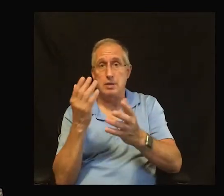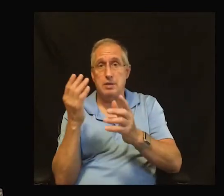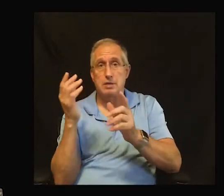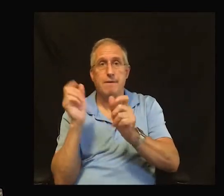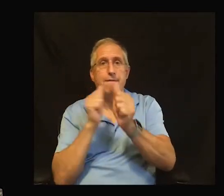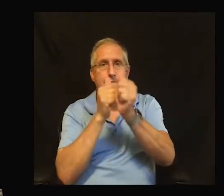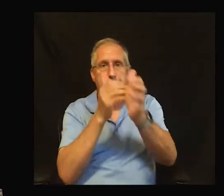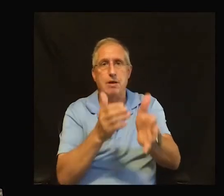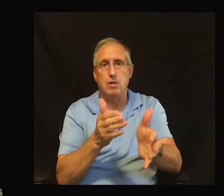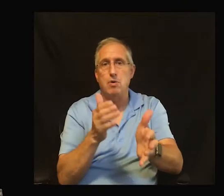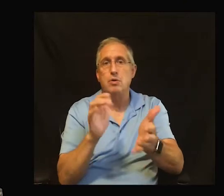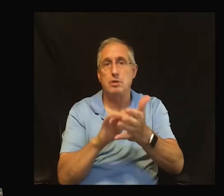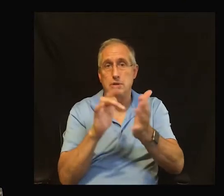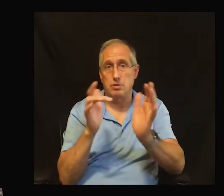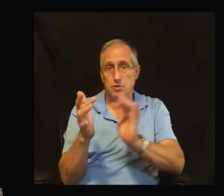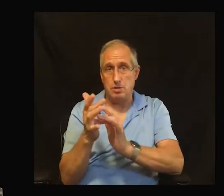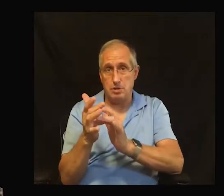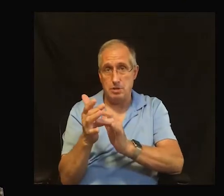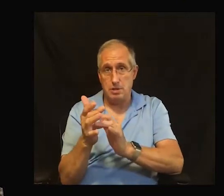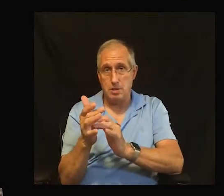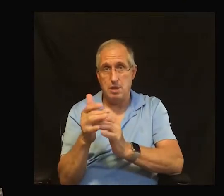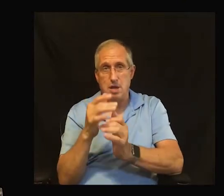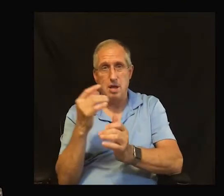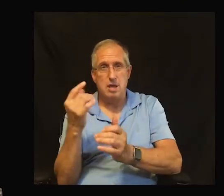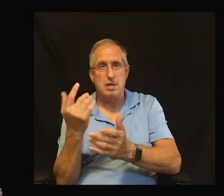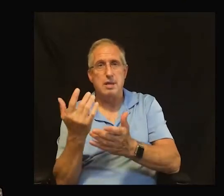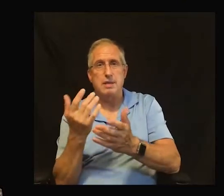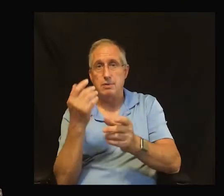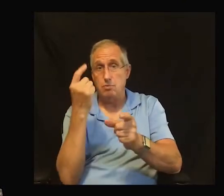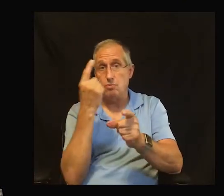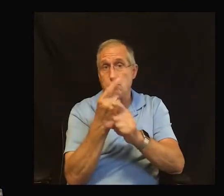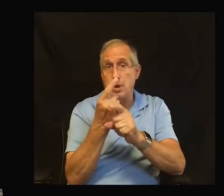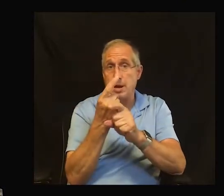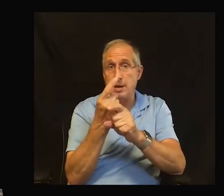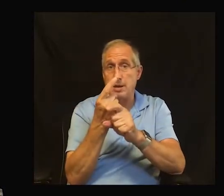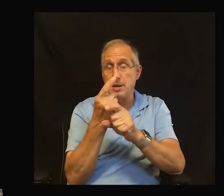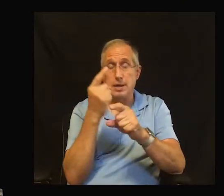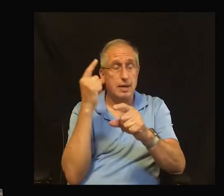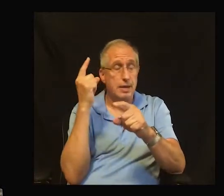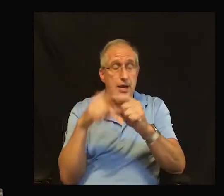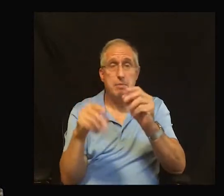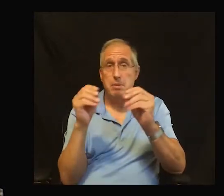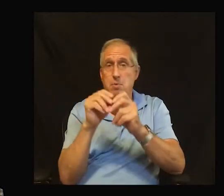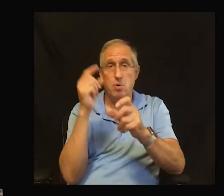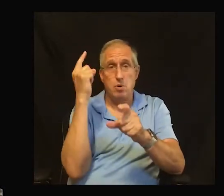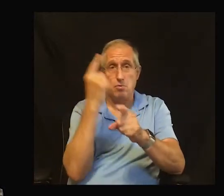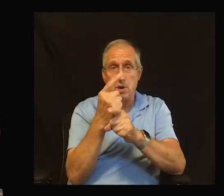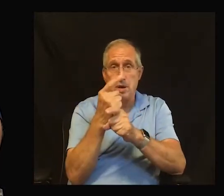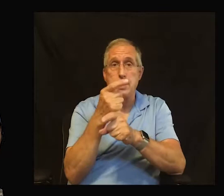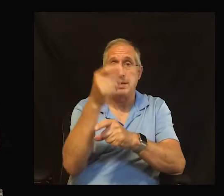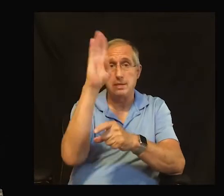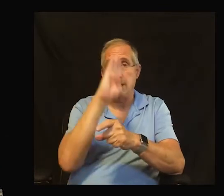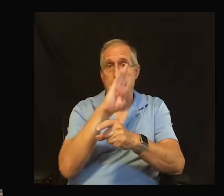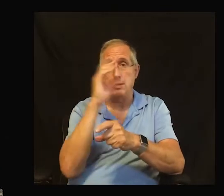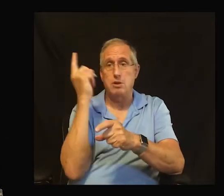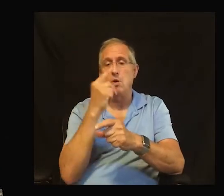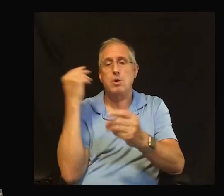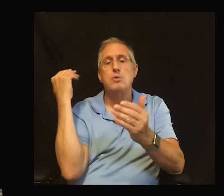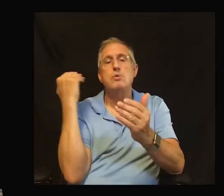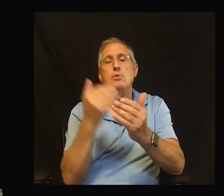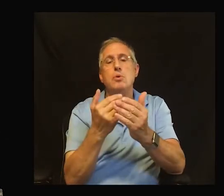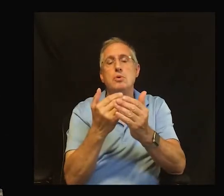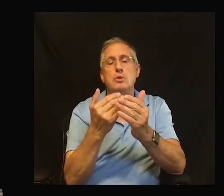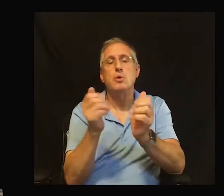for us as followers of Jesus Christ. The thing that is so right, that can be no more right, if you will, is that God